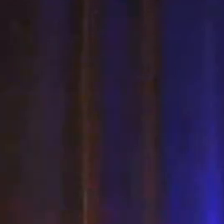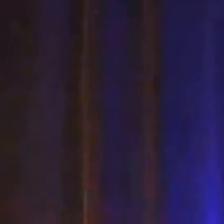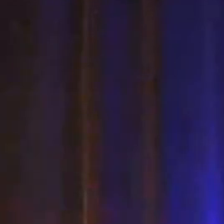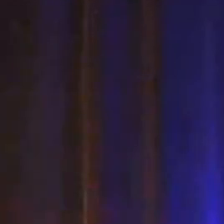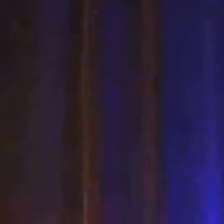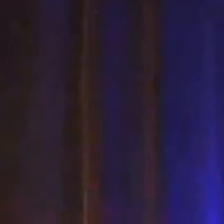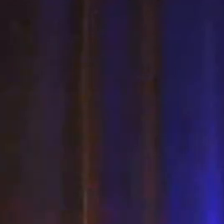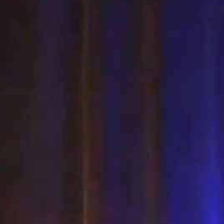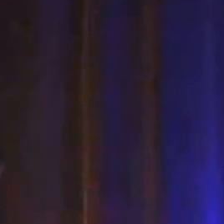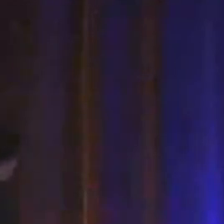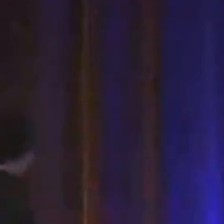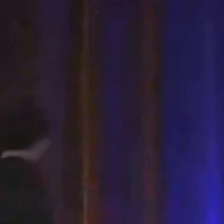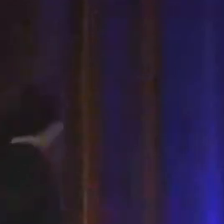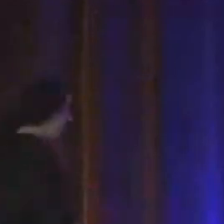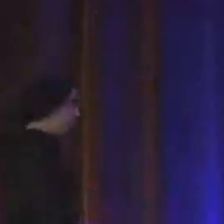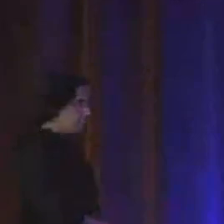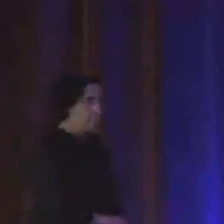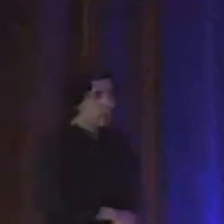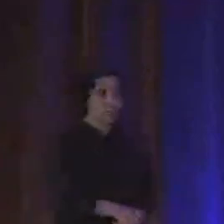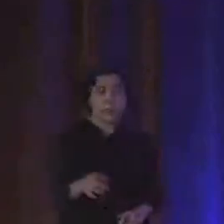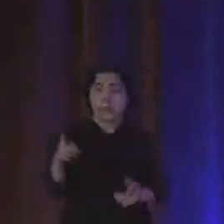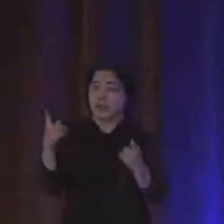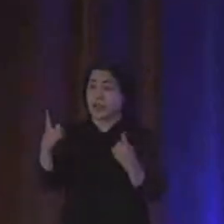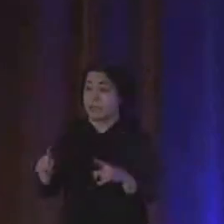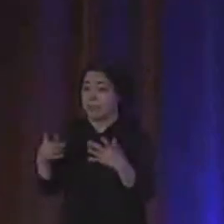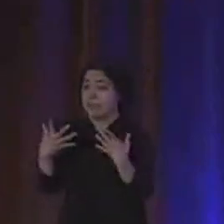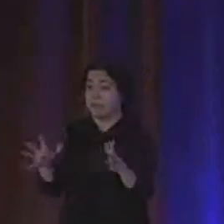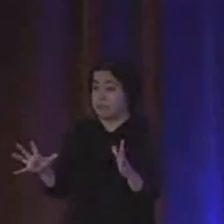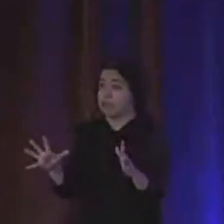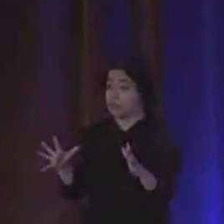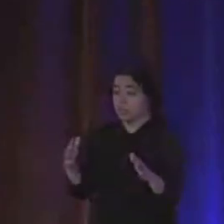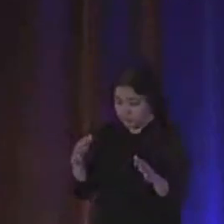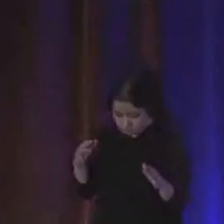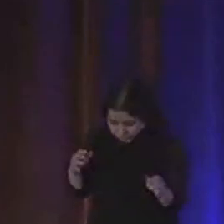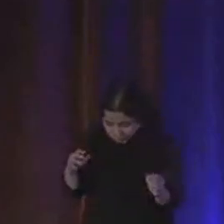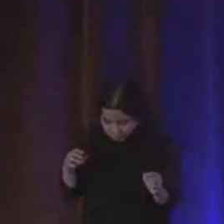pattern, you can use it to make many pretty masks, like a toggle tip.